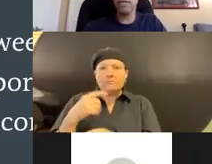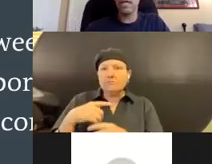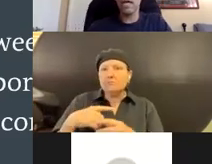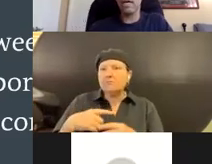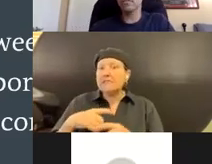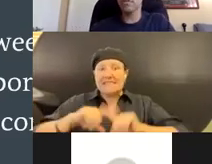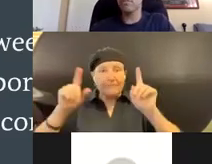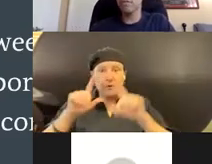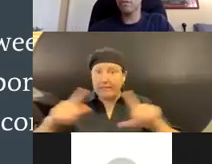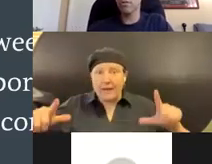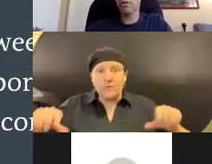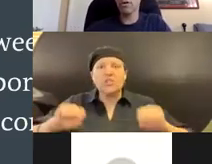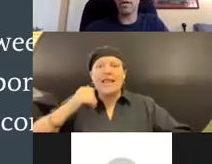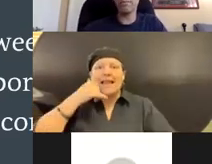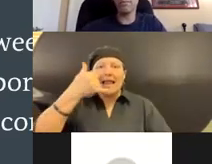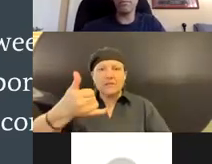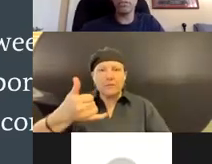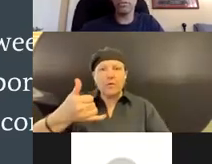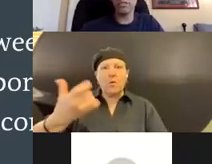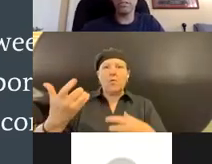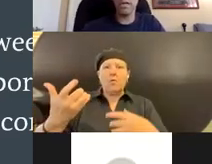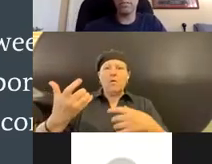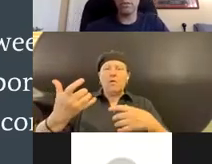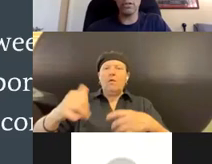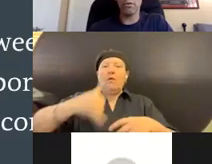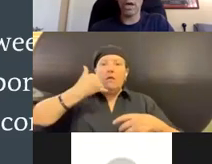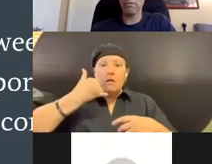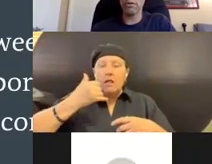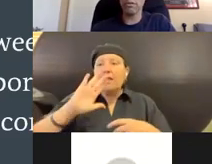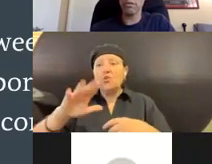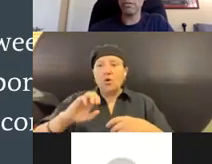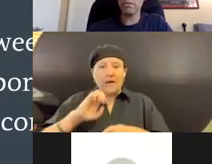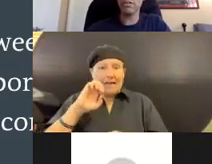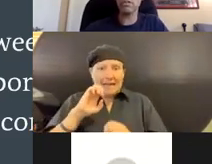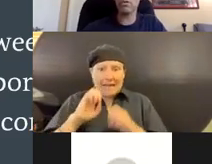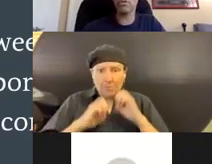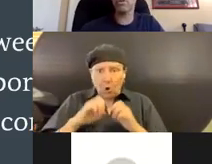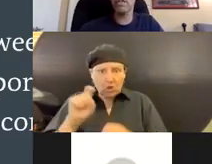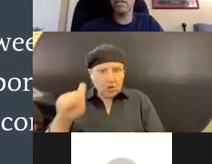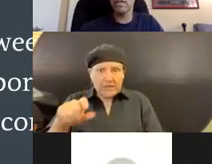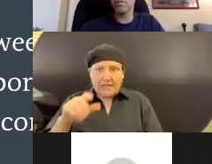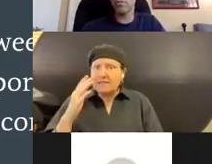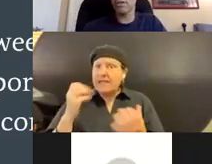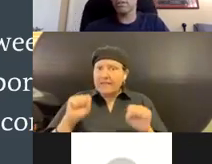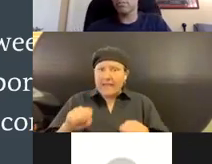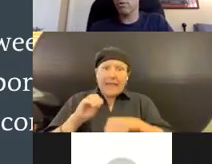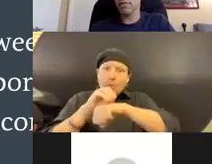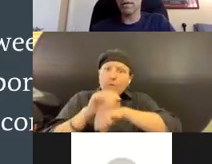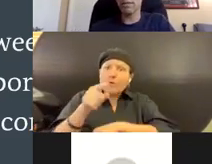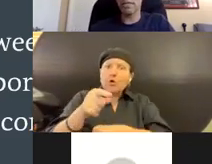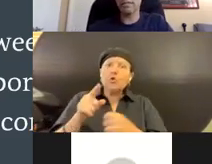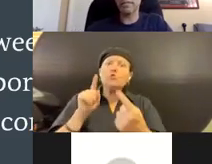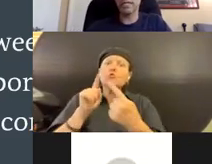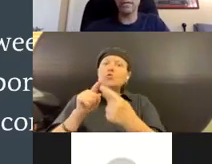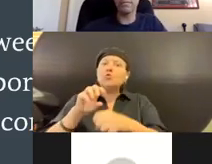phone and try to meet your emotional needs. They'll either refer you to counselors, or they'll provide you the support at